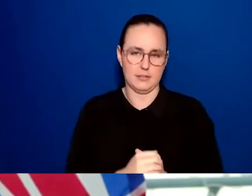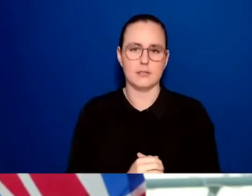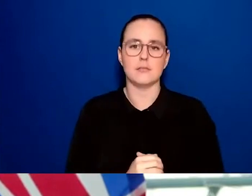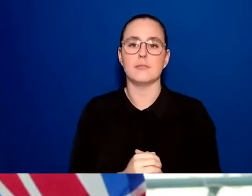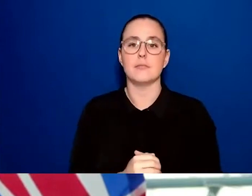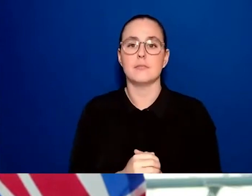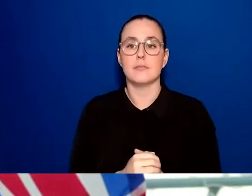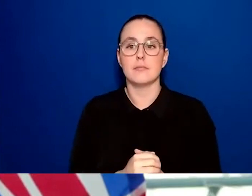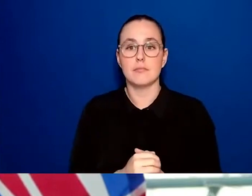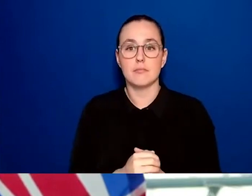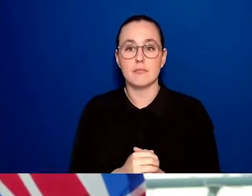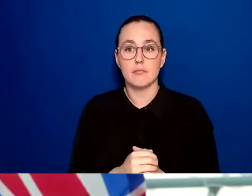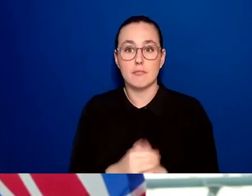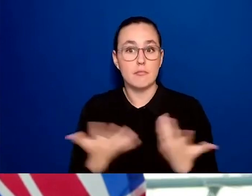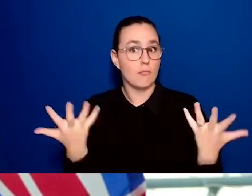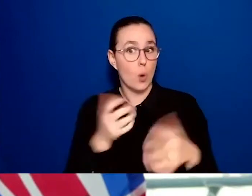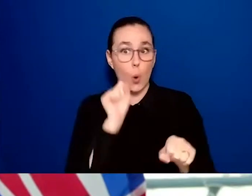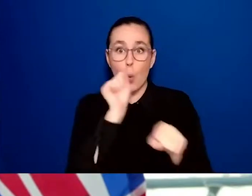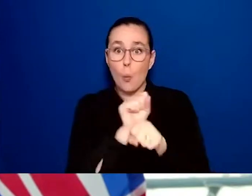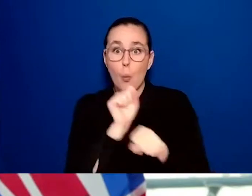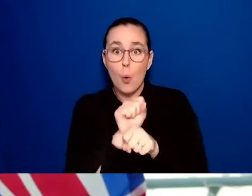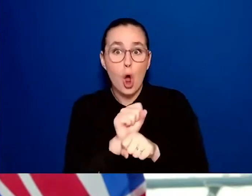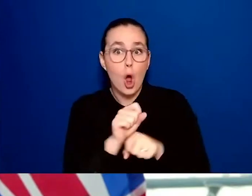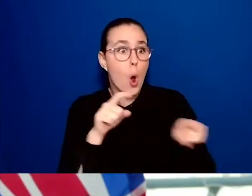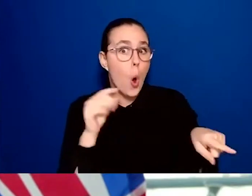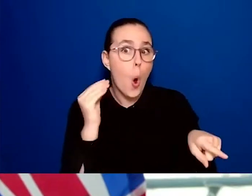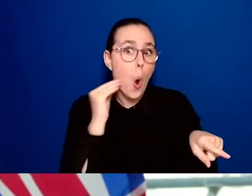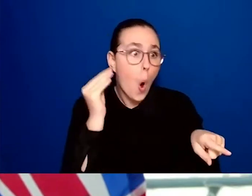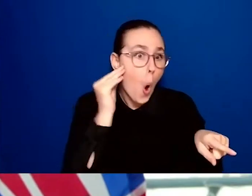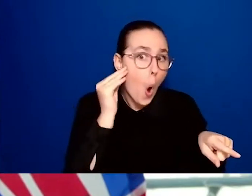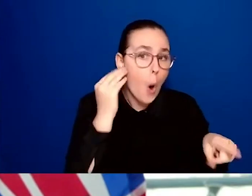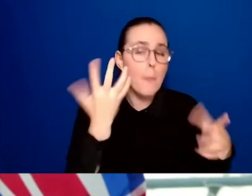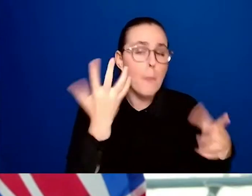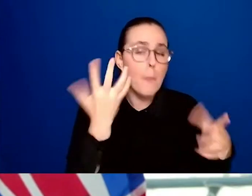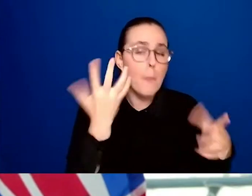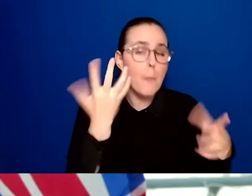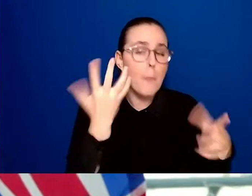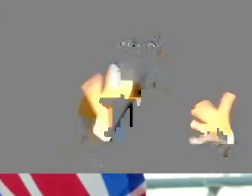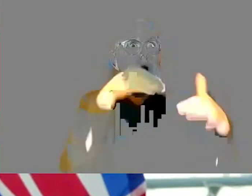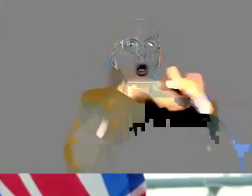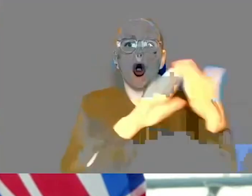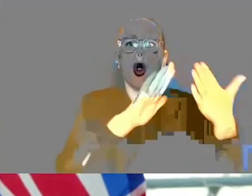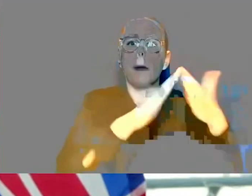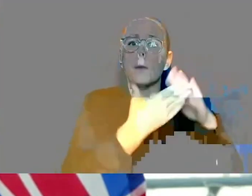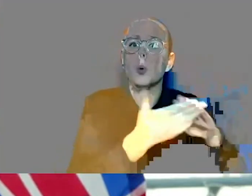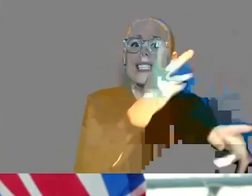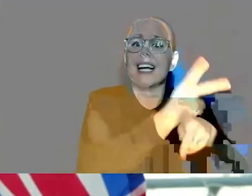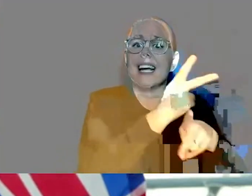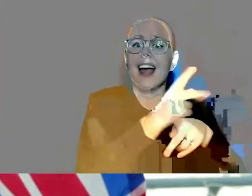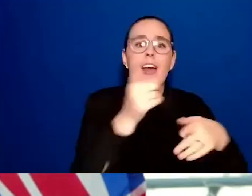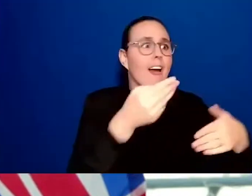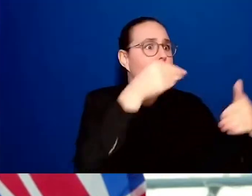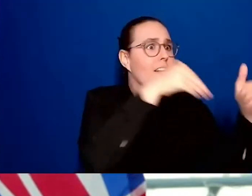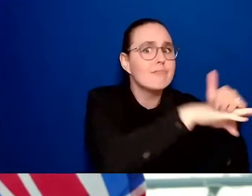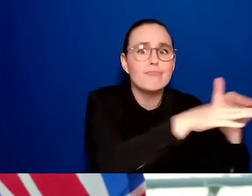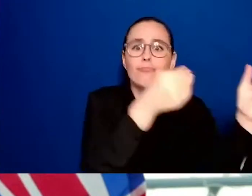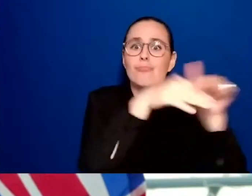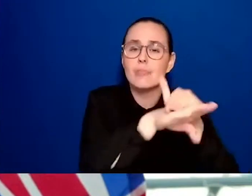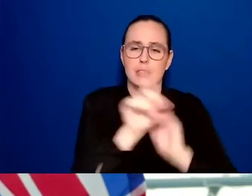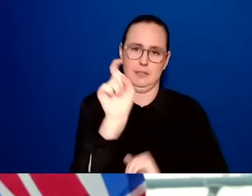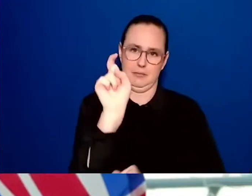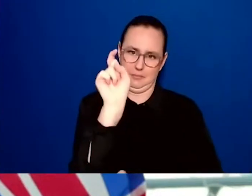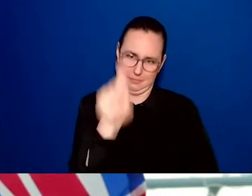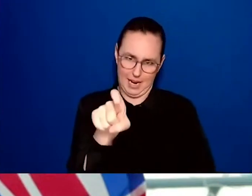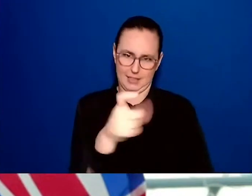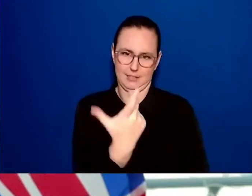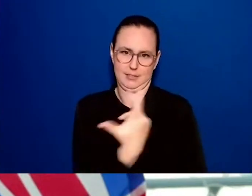such as home and community care locations, including clients' homes. This order will come into effect on October